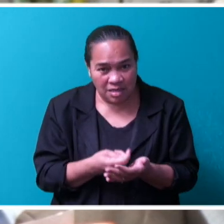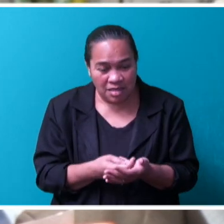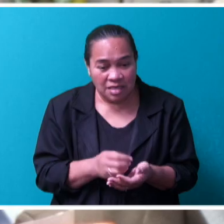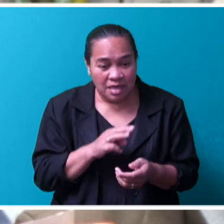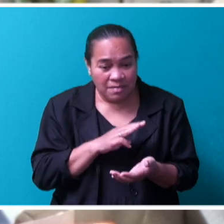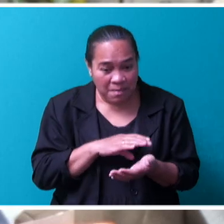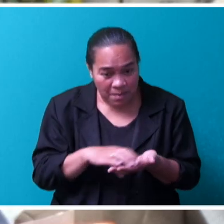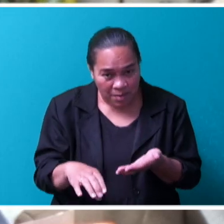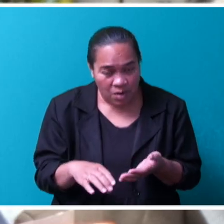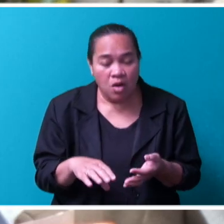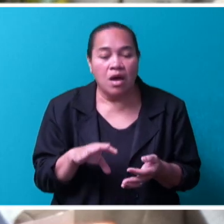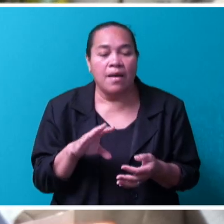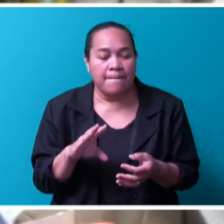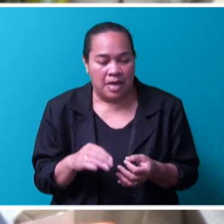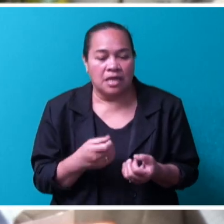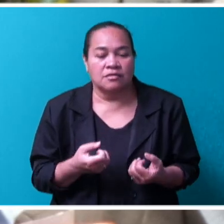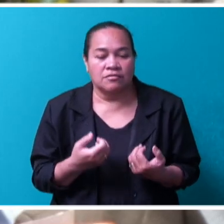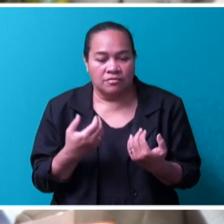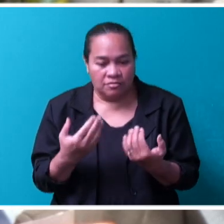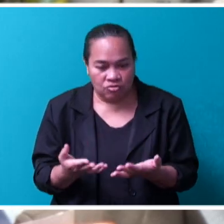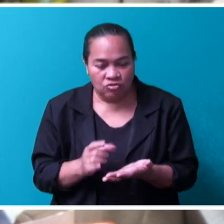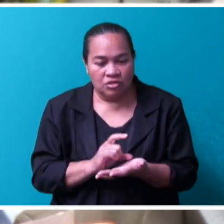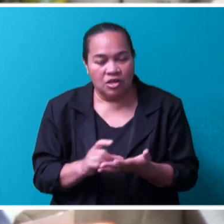clear value for the people of Fiji.